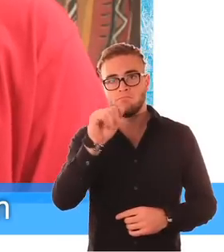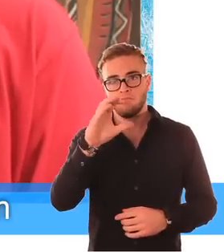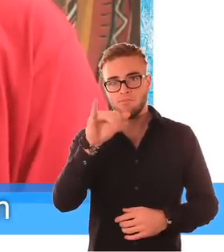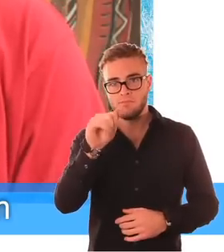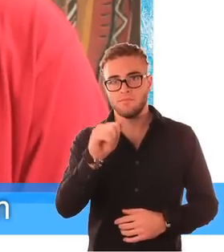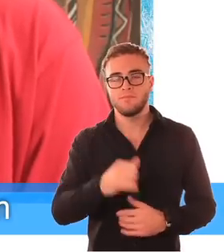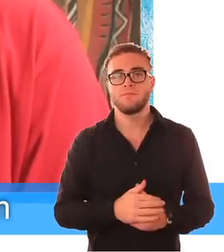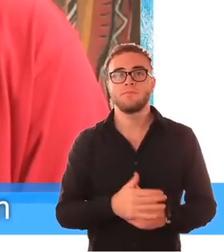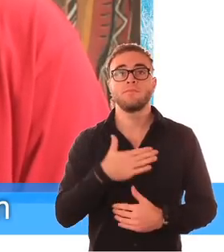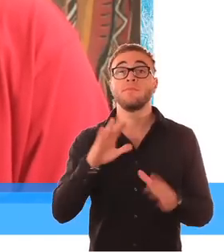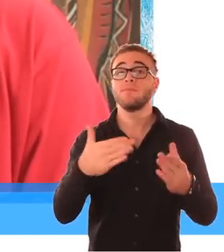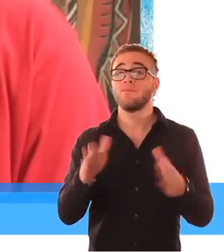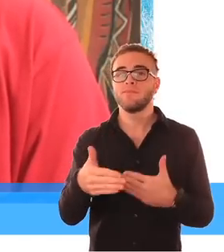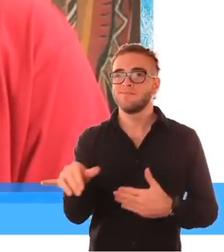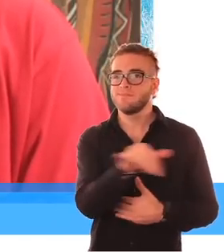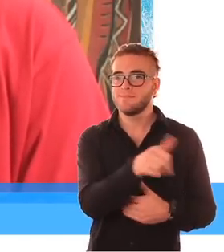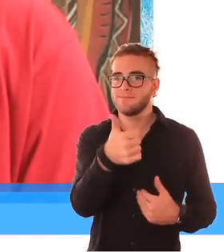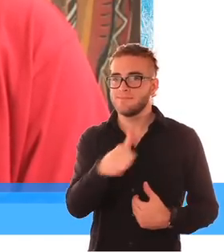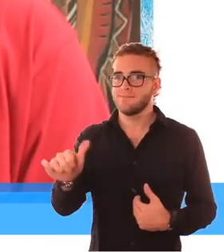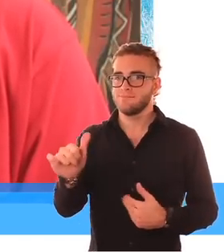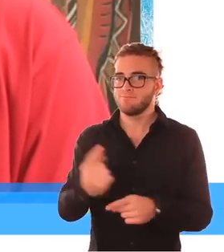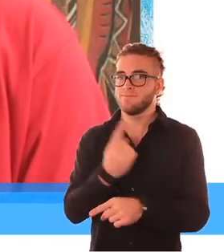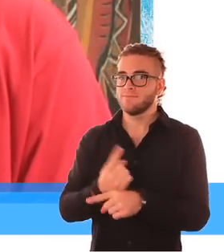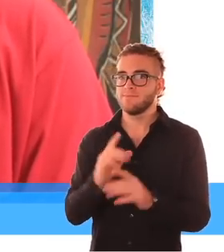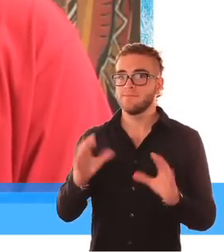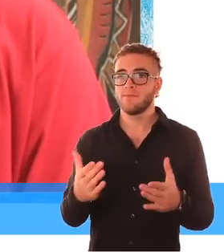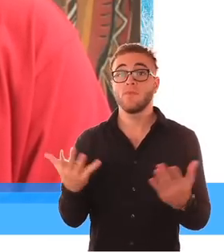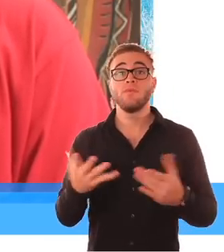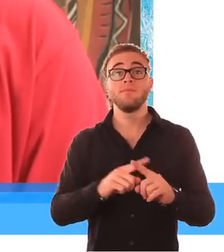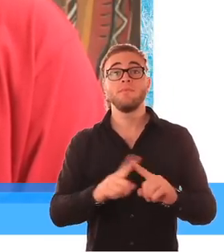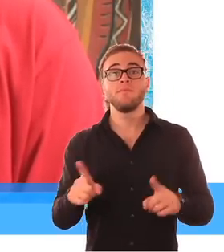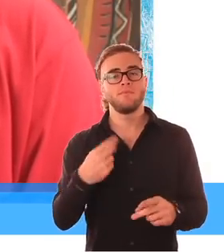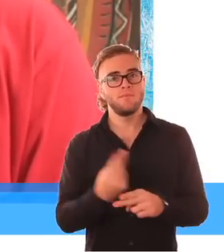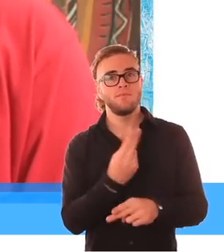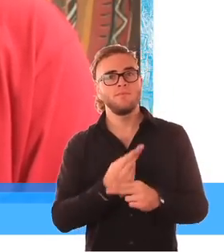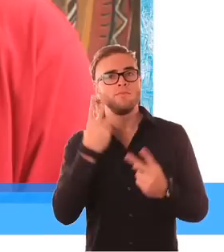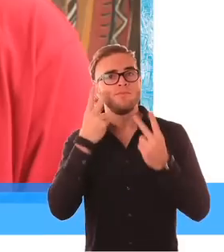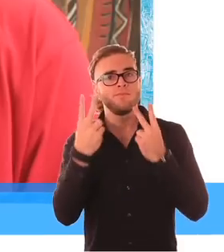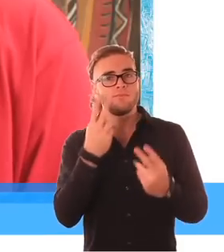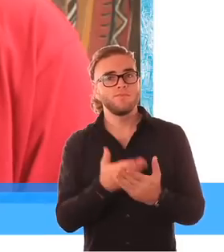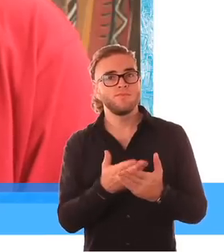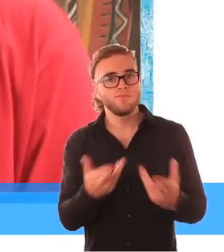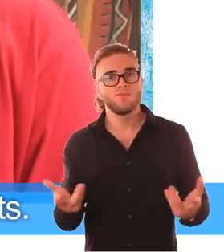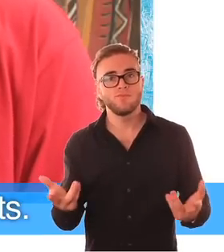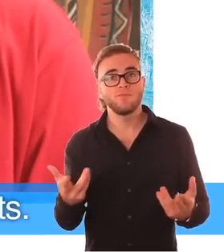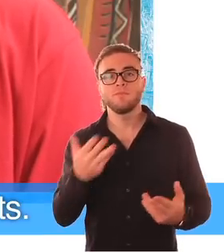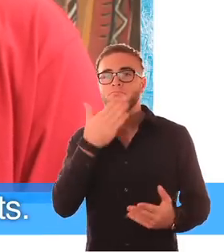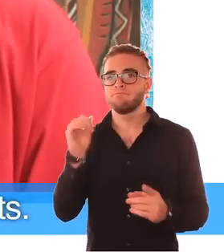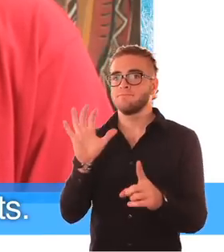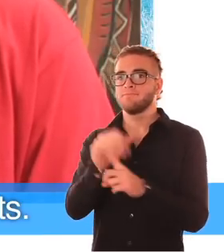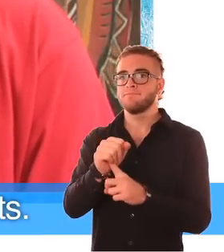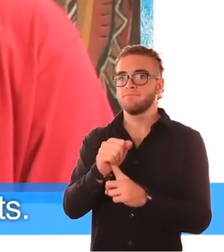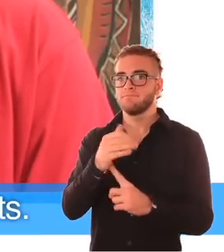Macia. My classroom is like any regular classroom, but the difference is that I use some visual resources to better capture